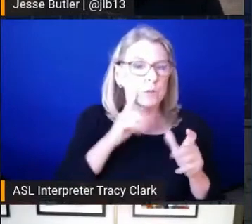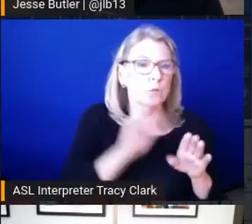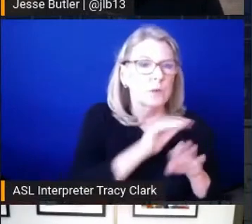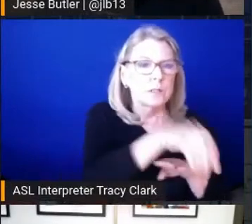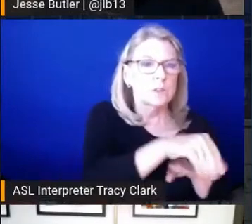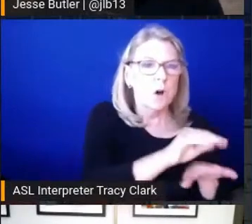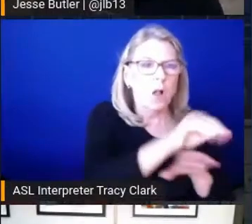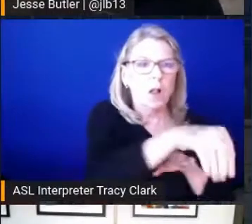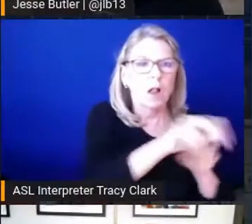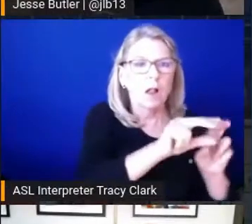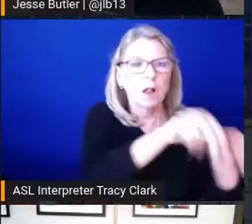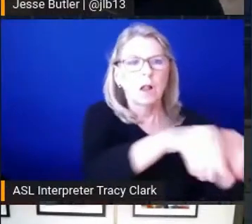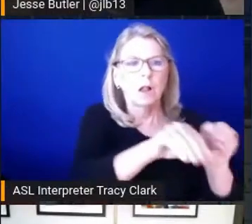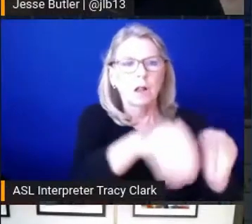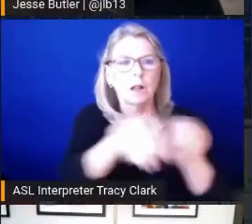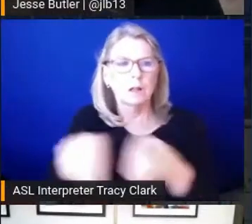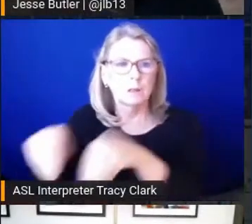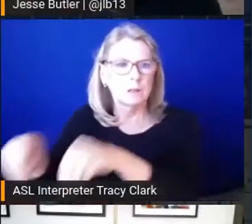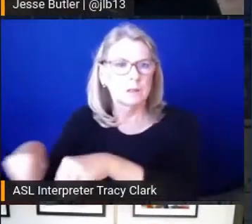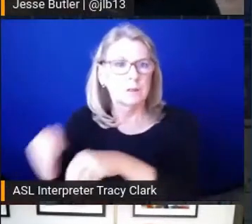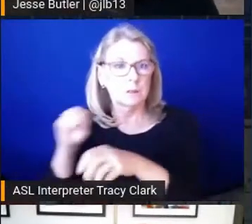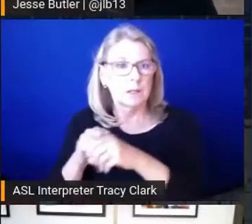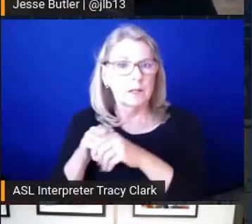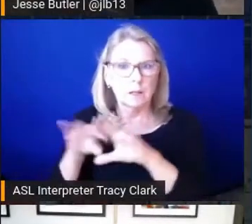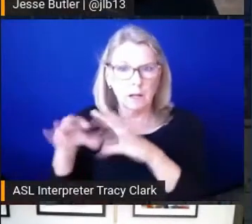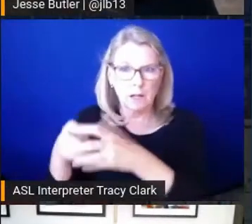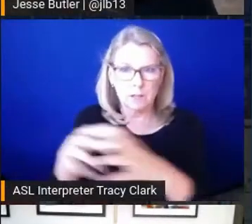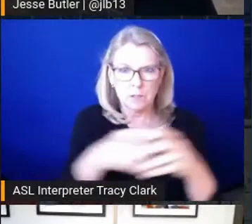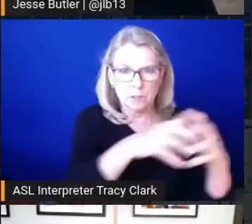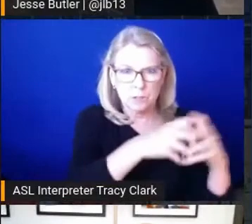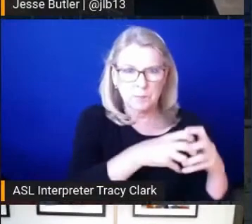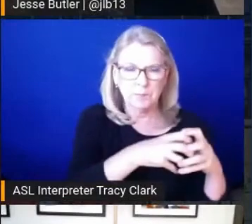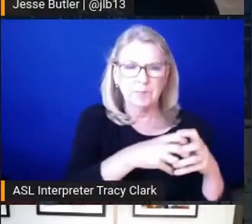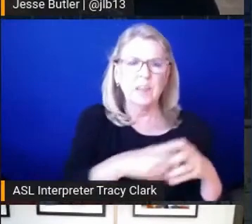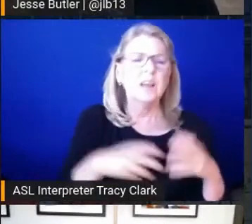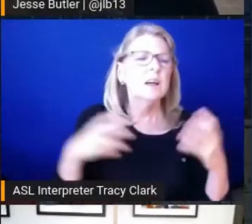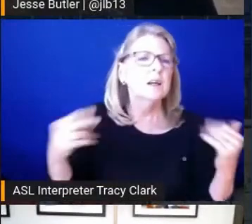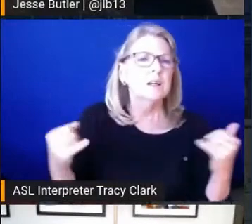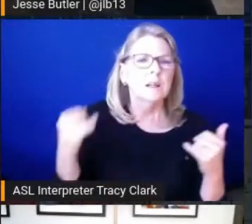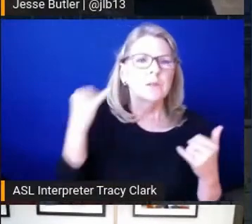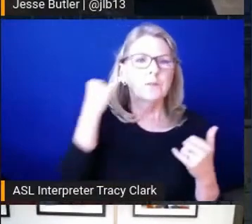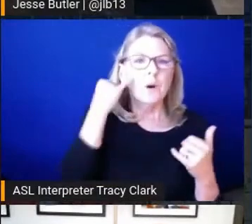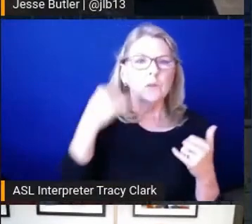We also support resource adoption. So let's say you've got some existing resource